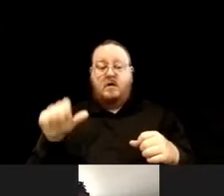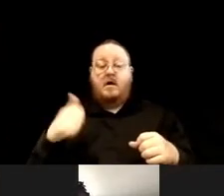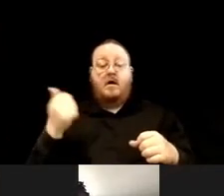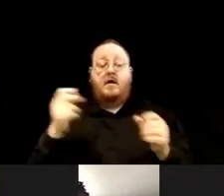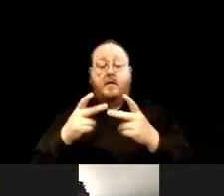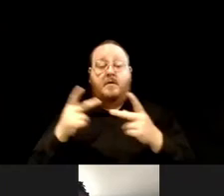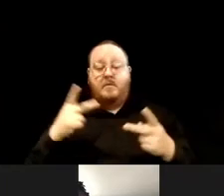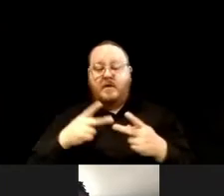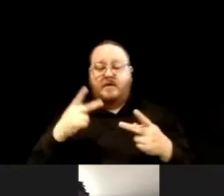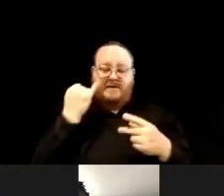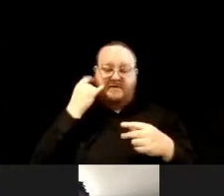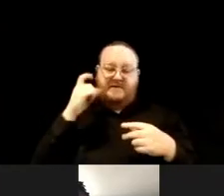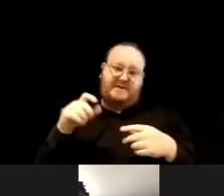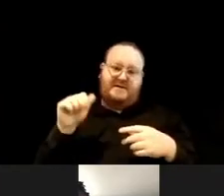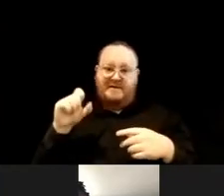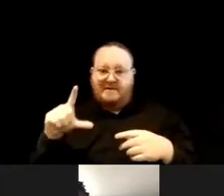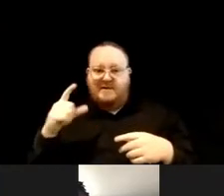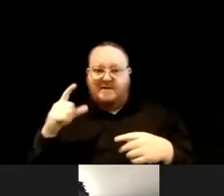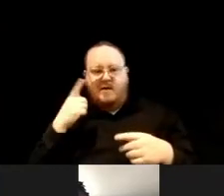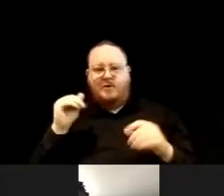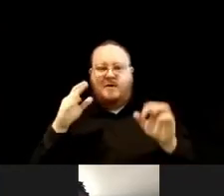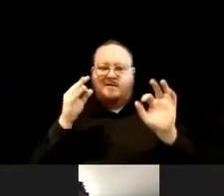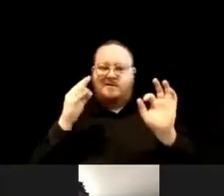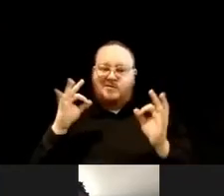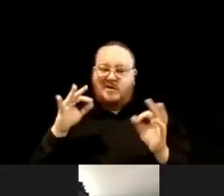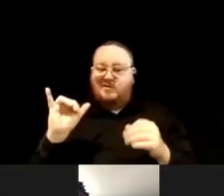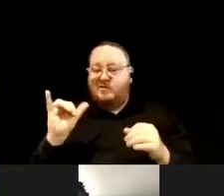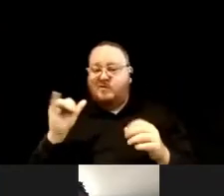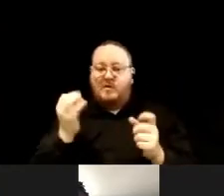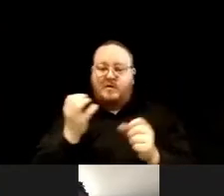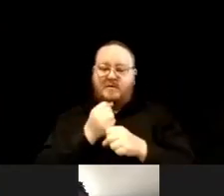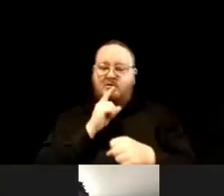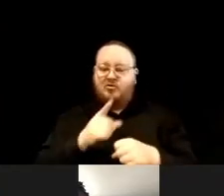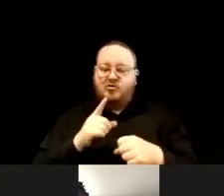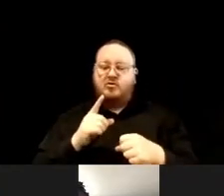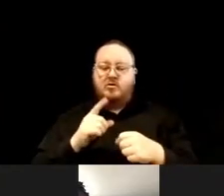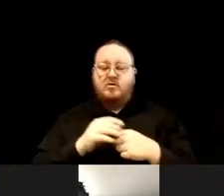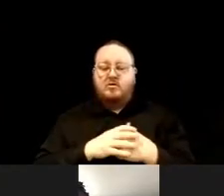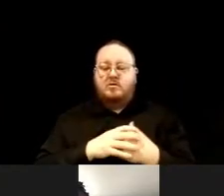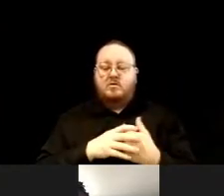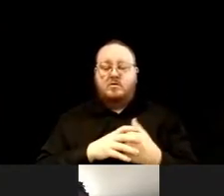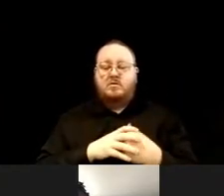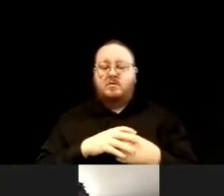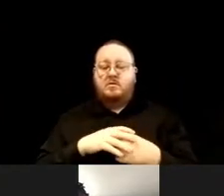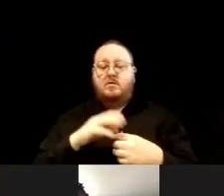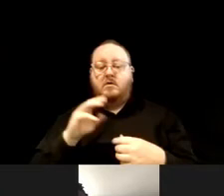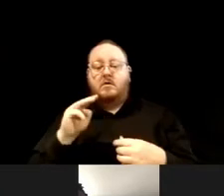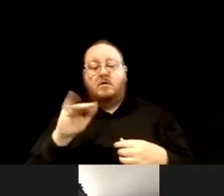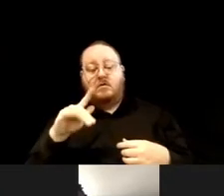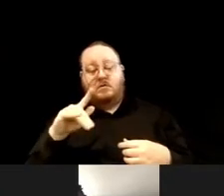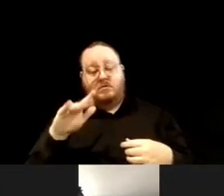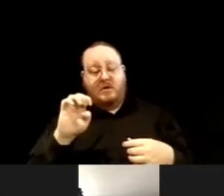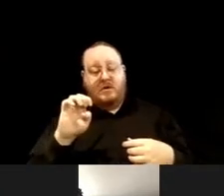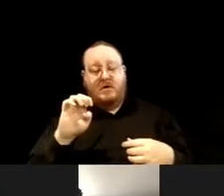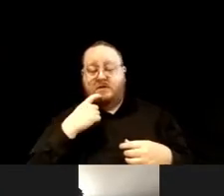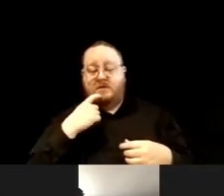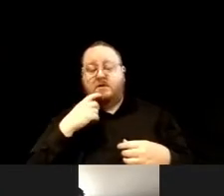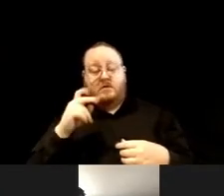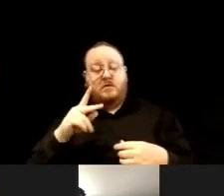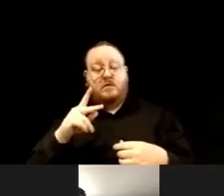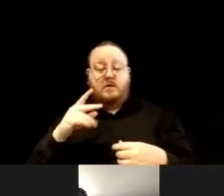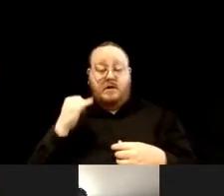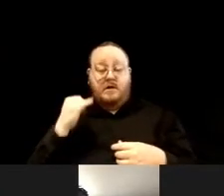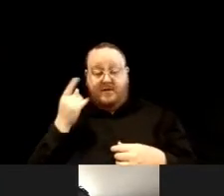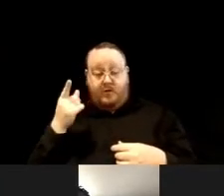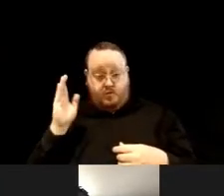ASL, Mhm. that would be distracting for them. So I just wanted to make sure. Right. No, and here's one thing though. So if you are presenting and